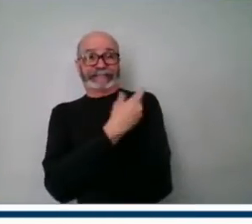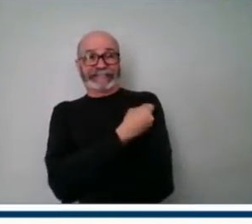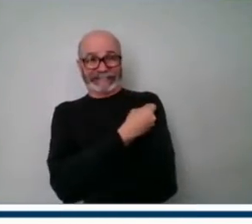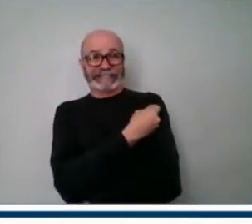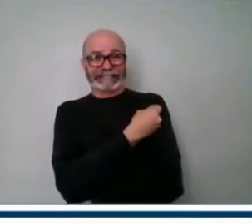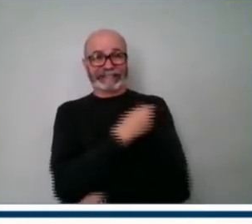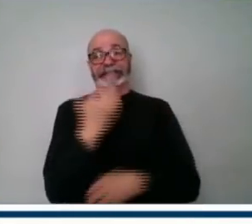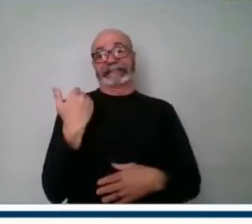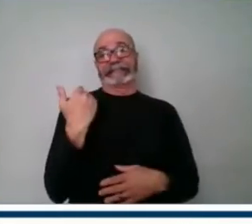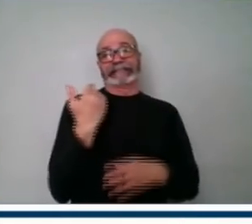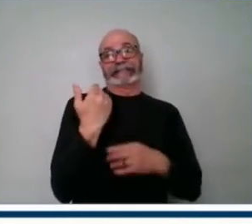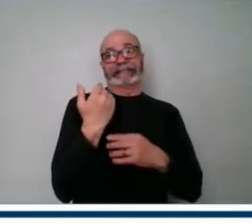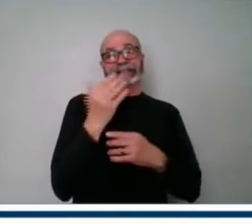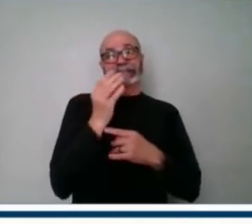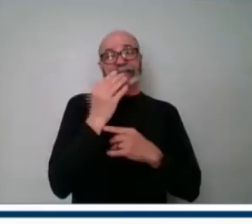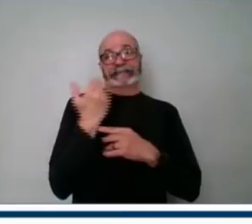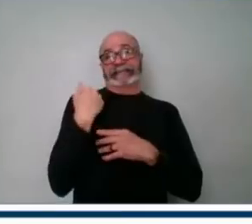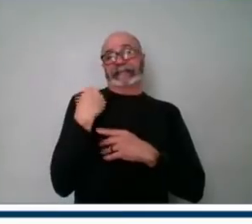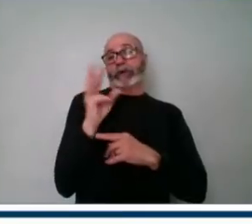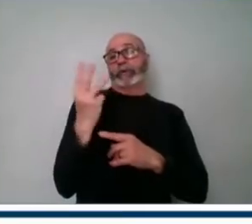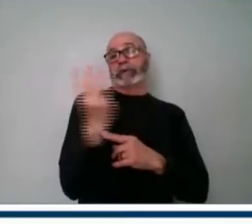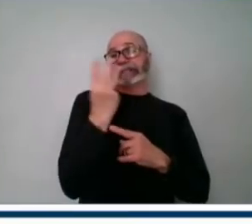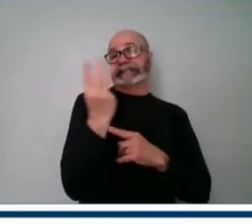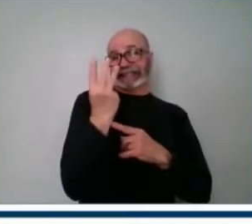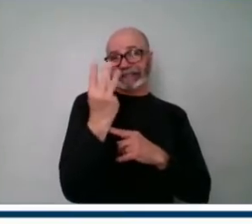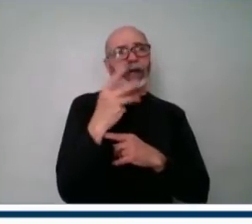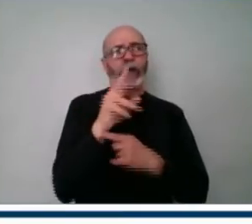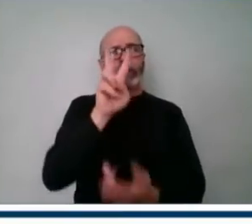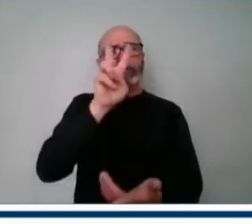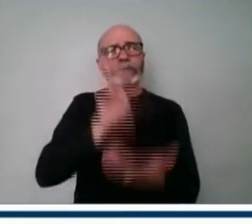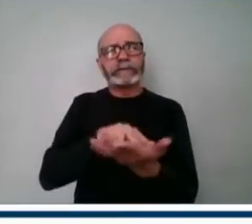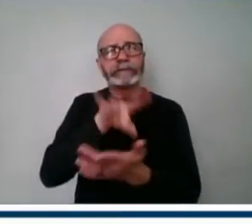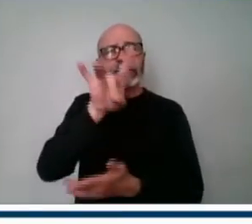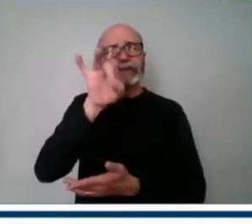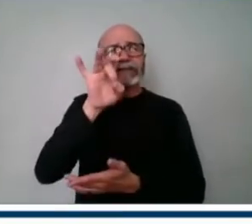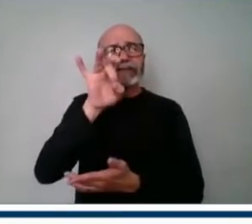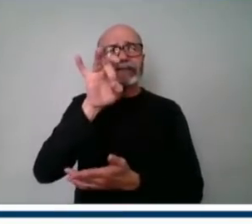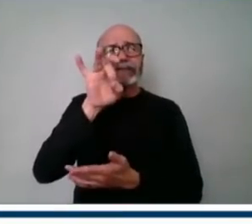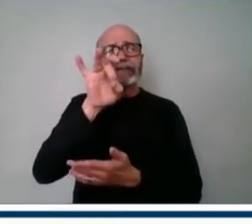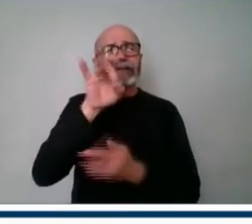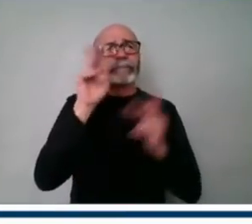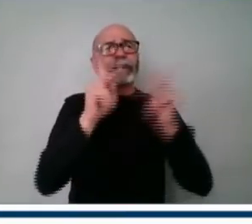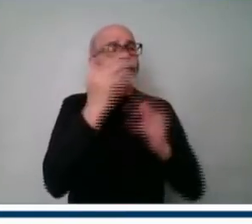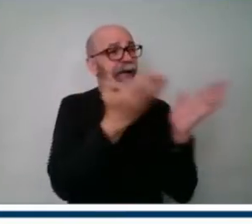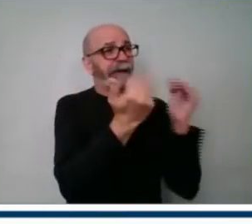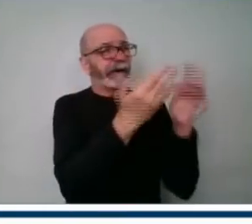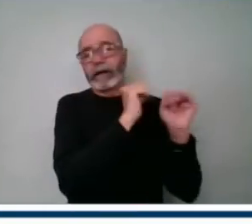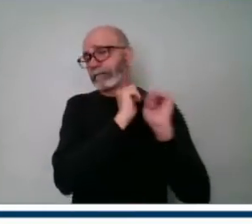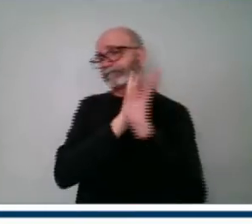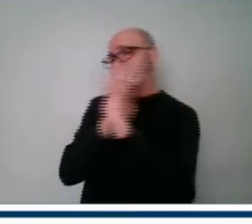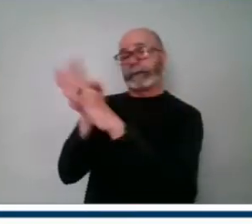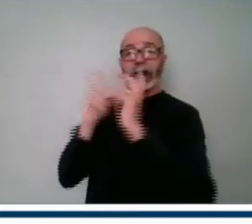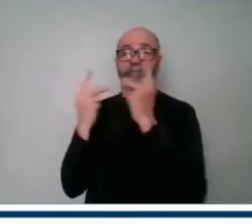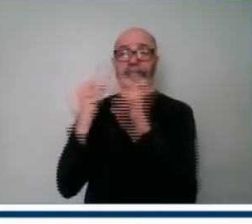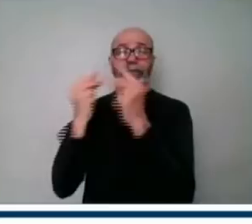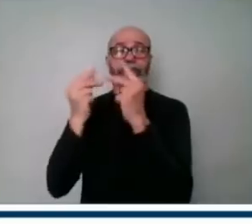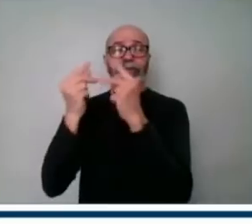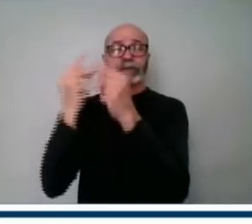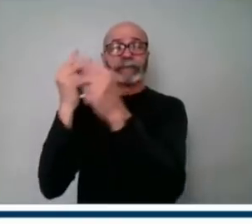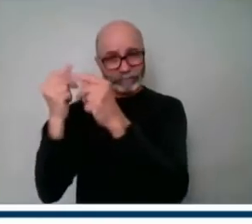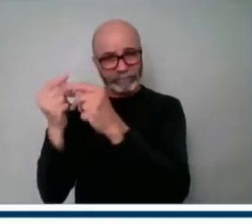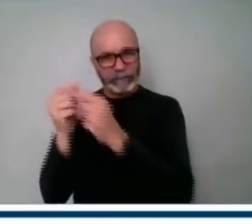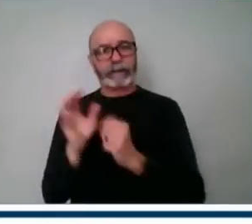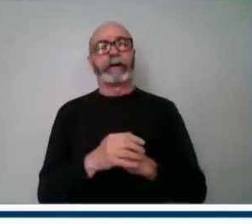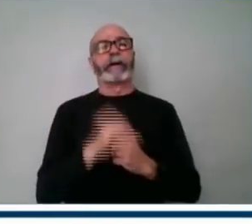had 2,800 vaccines delivered in arms. This week, we had 7 community clinics running. Next week,